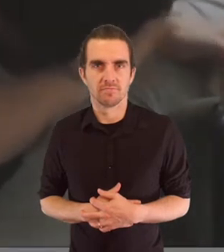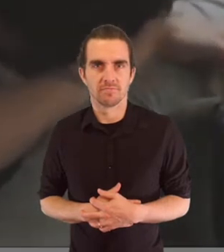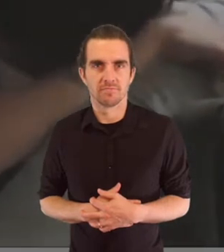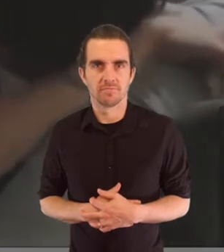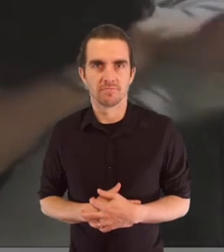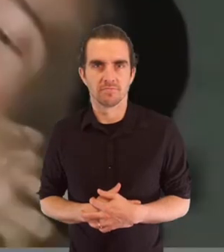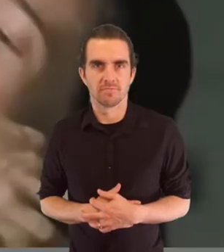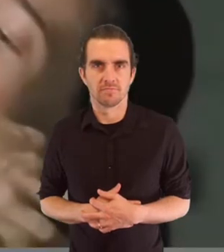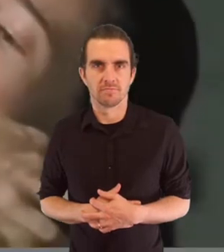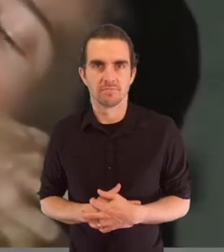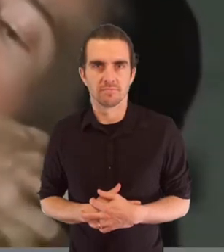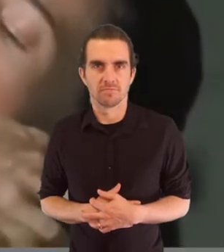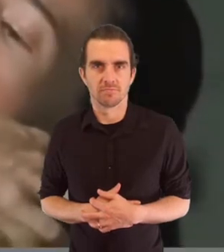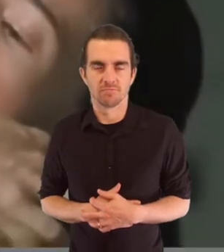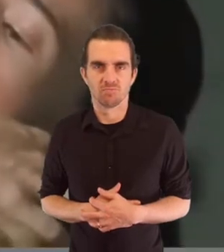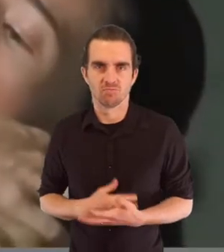responds, "You,